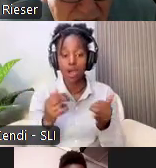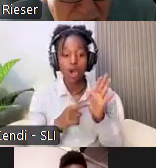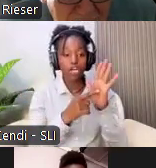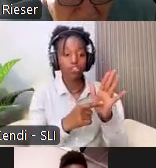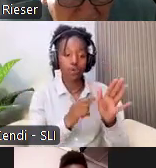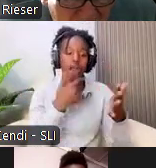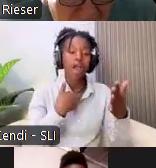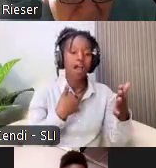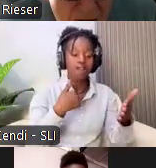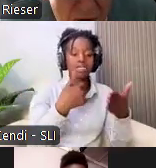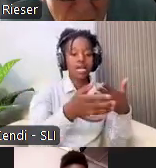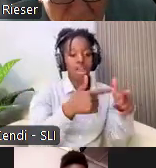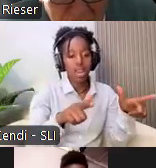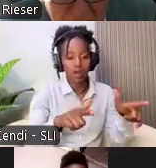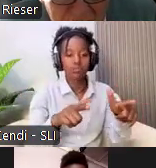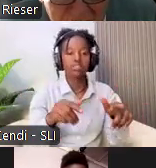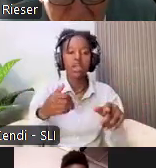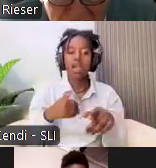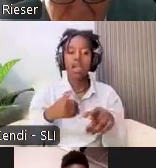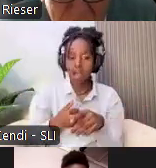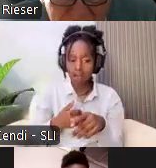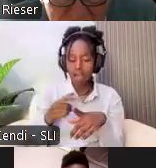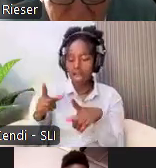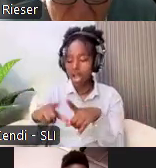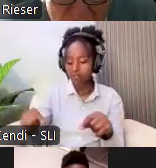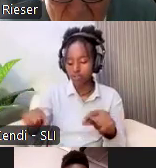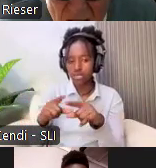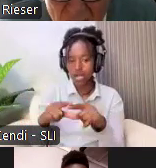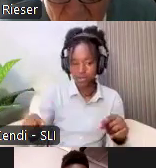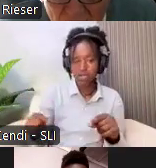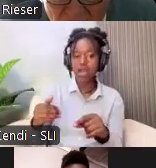language for disabled people, real-time captioning, closed captioning,